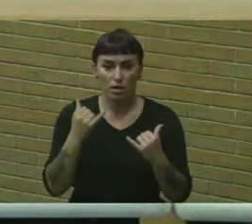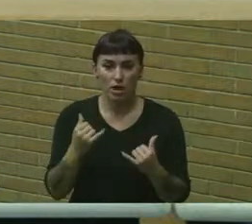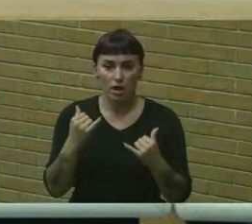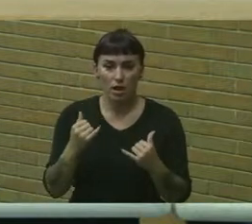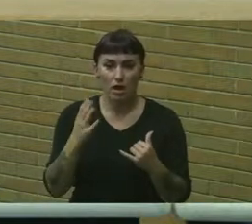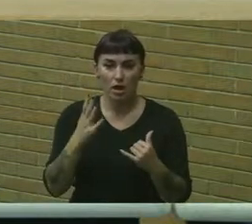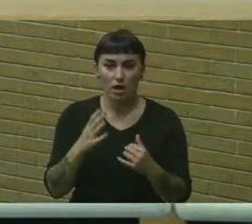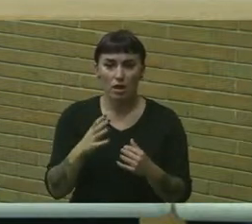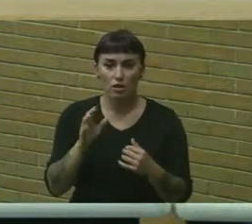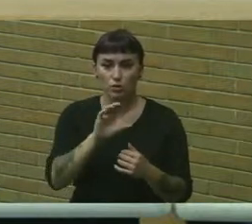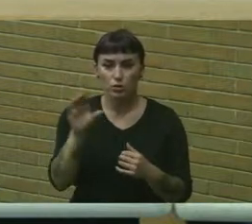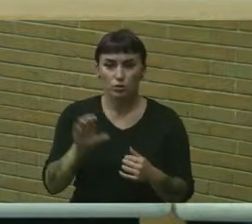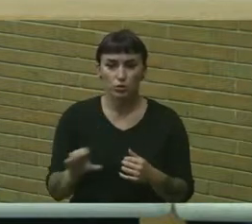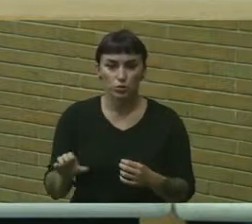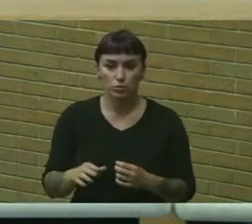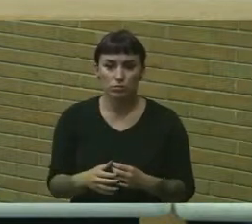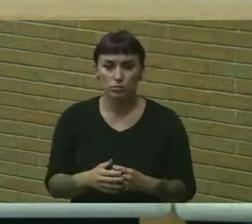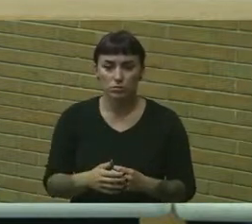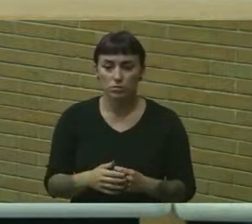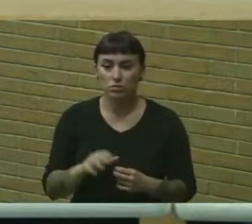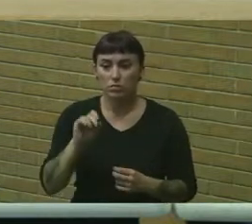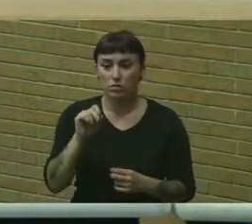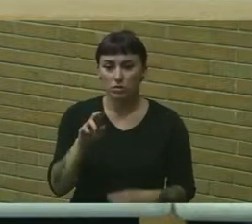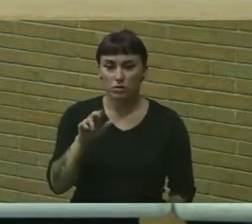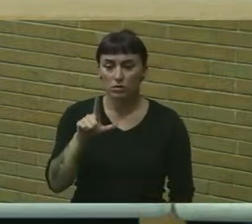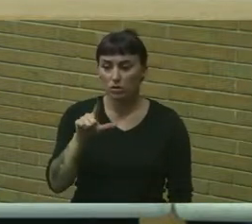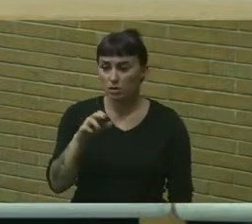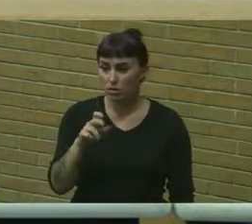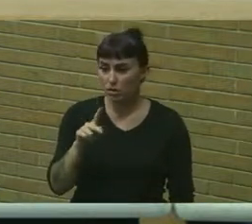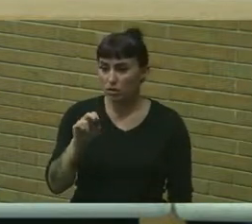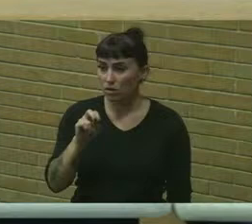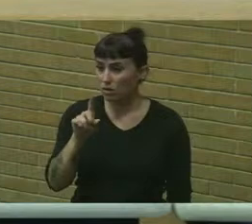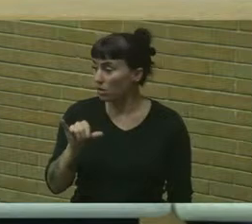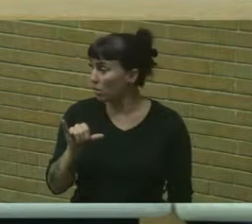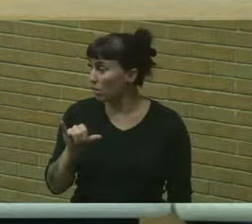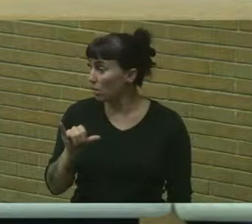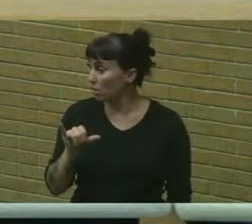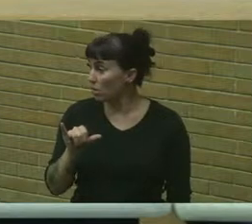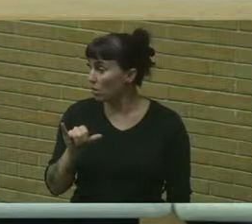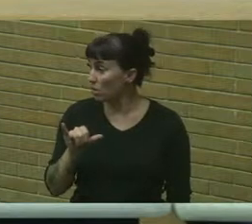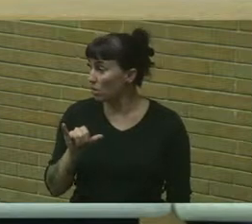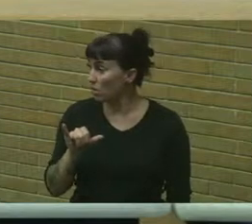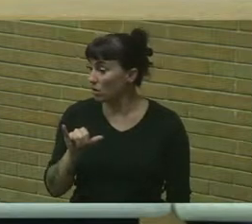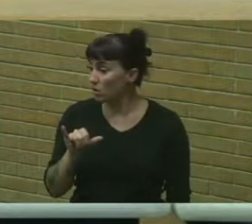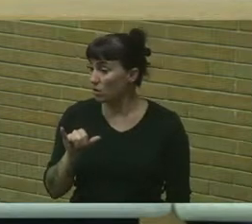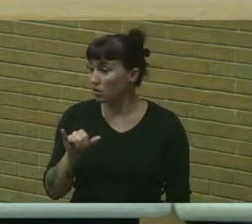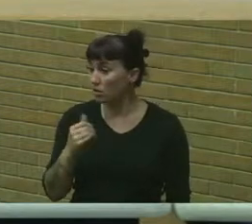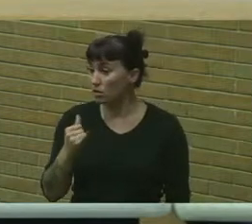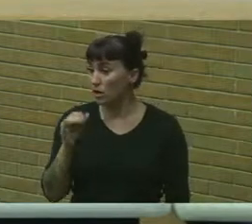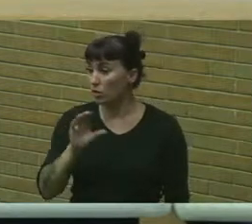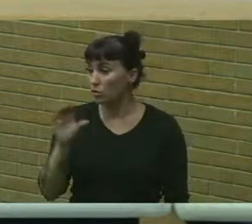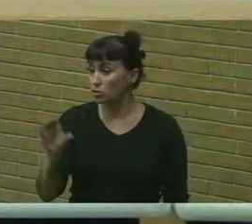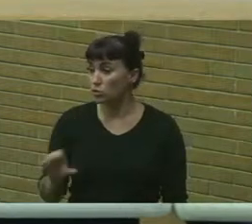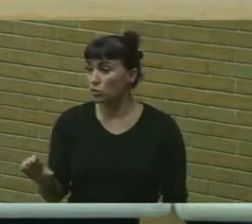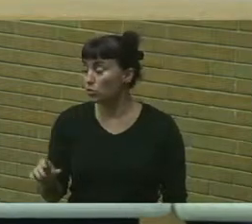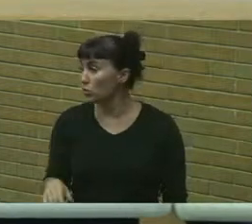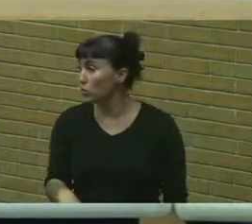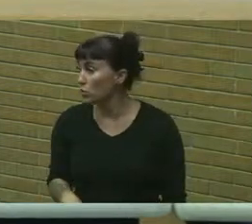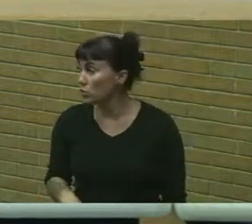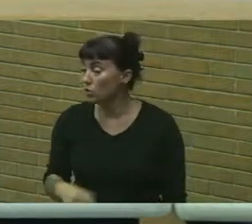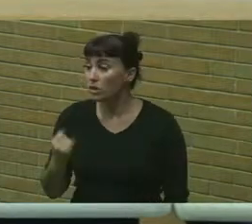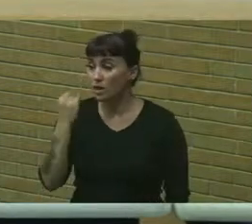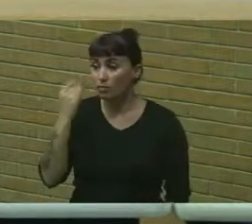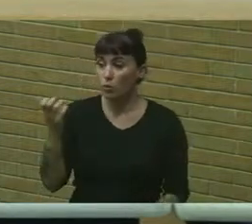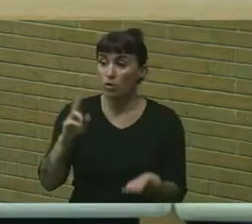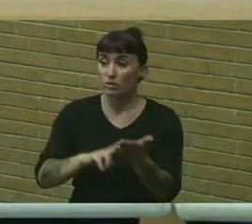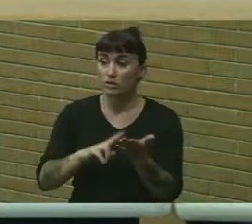go to Zoom. Mr. Lawrence, Sandy, we're going to the Zoom now. If you